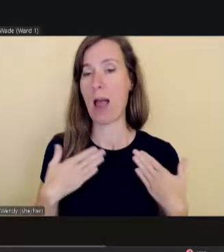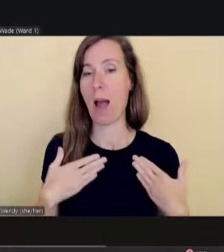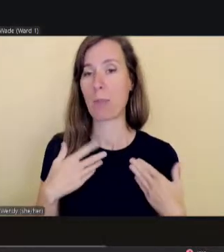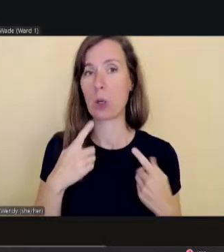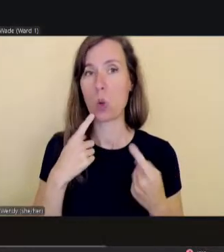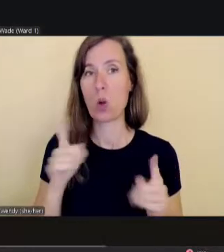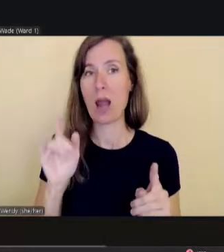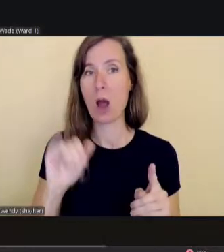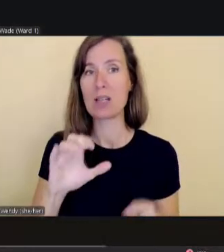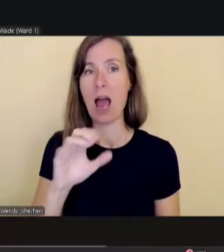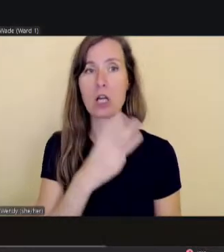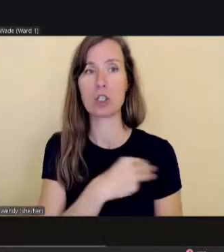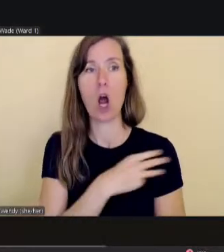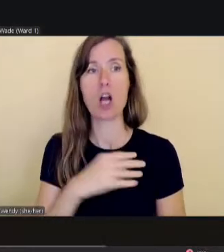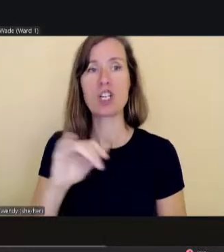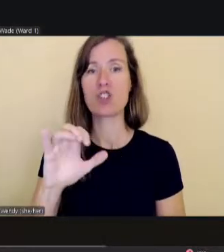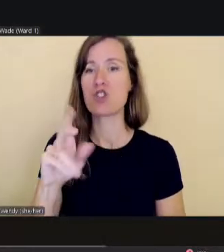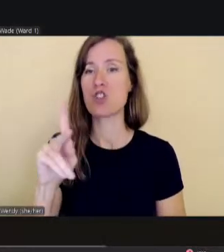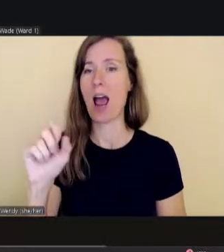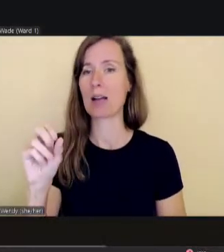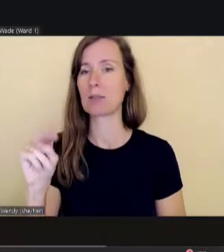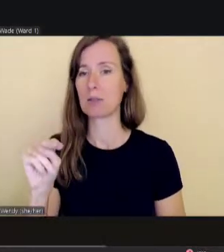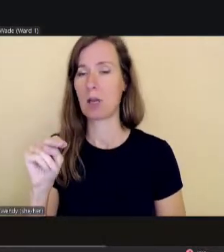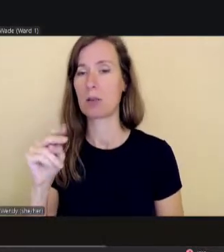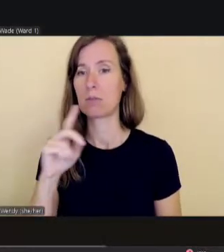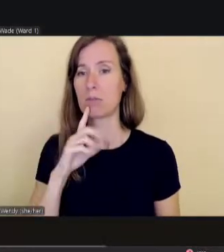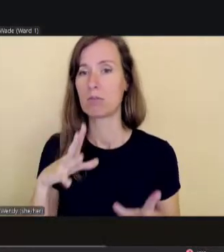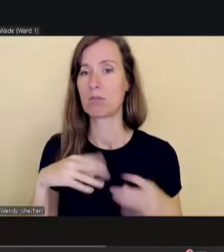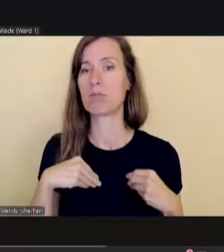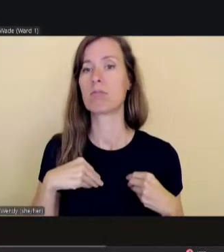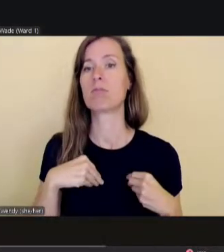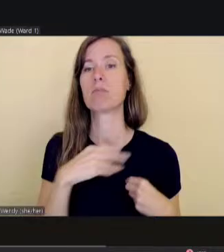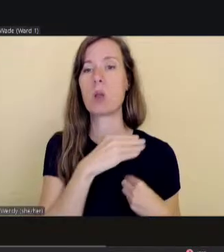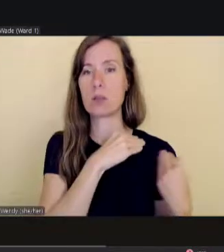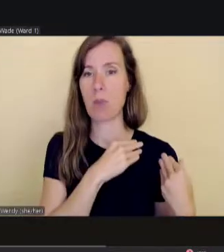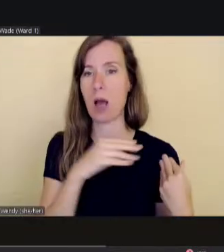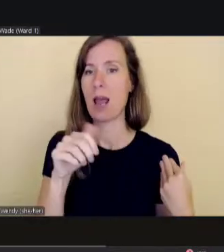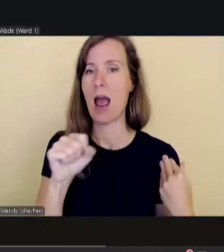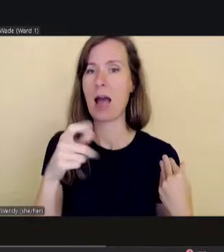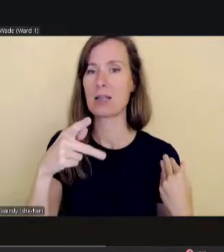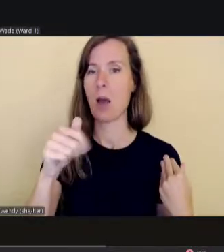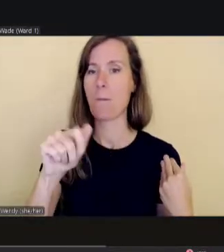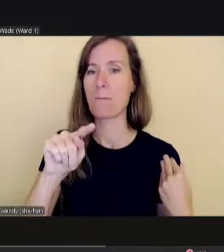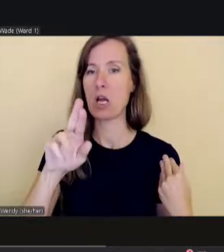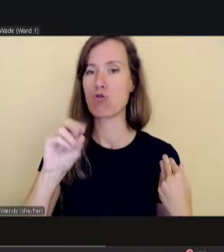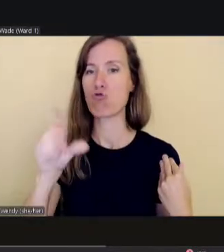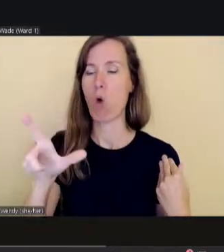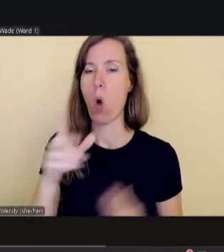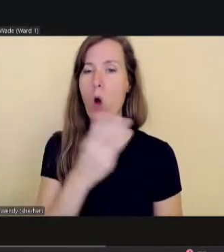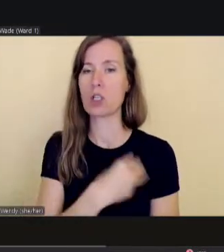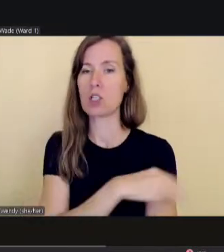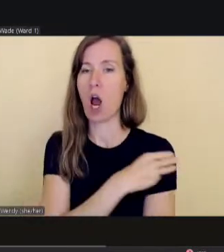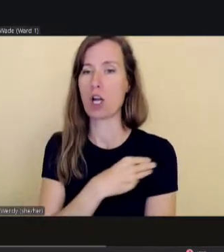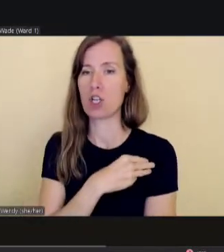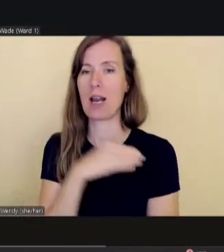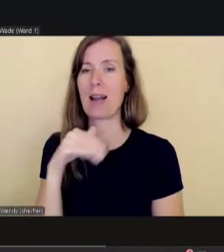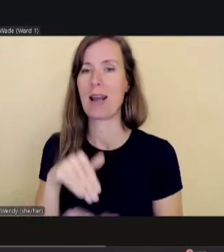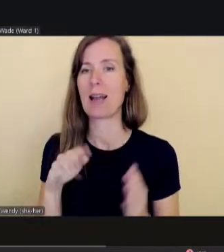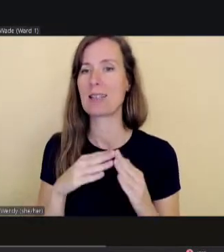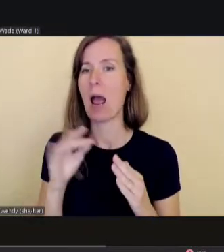Sergeant Jackson has taken on the responsibilities as a patrol sergeant in the town of Cheverly to